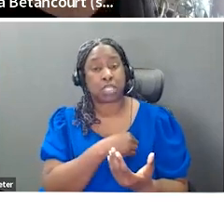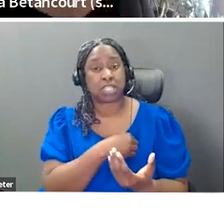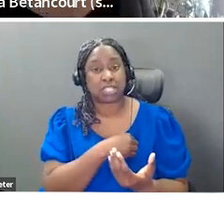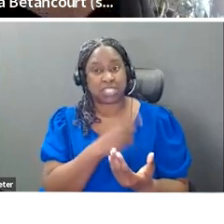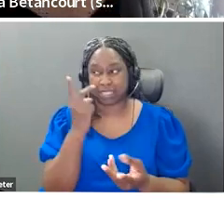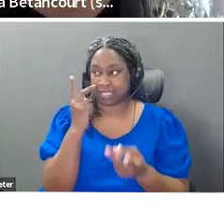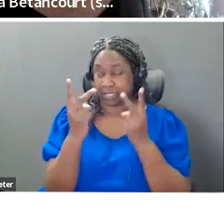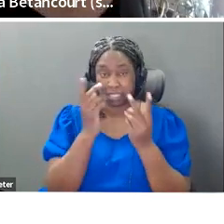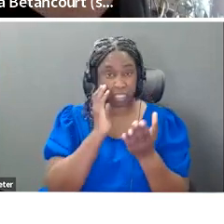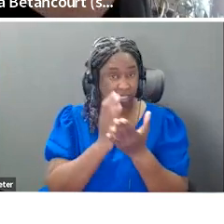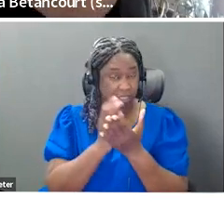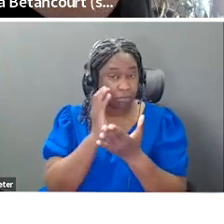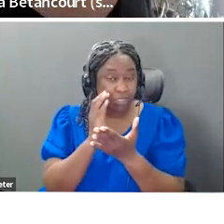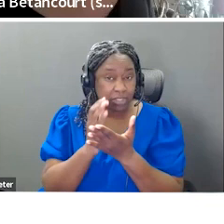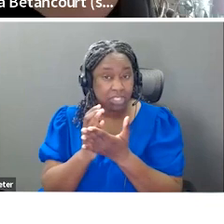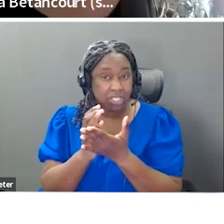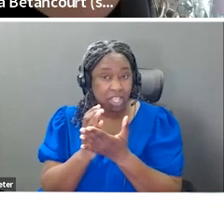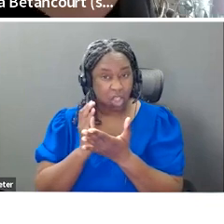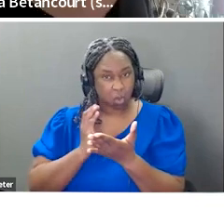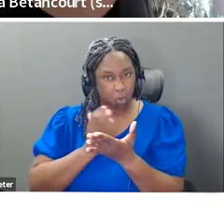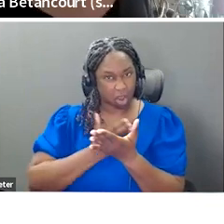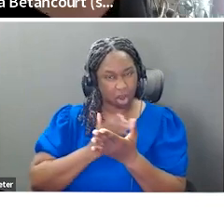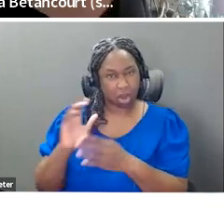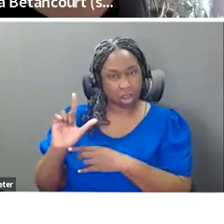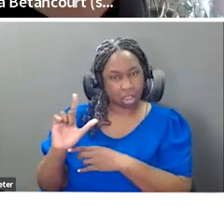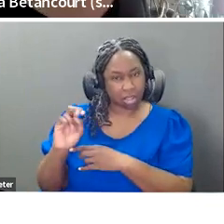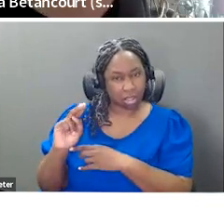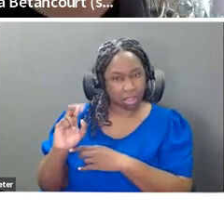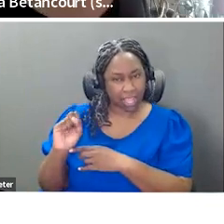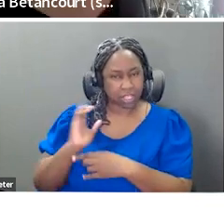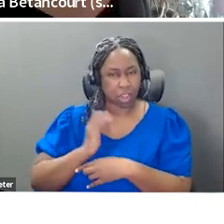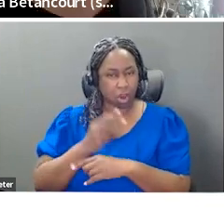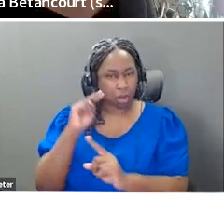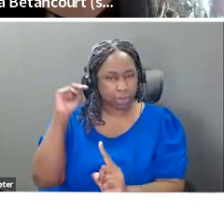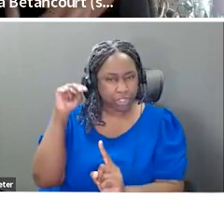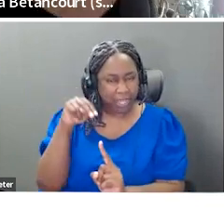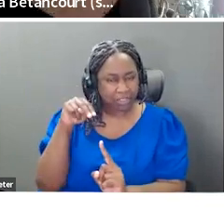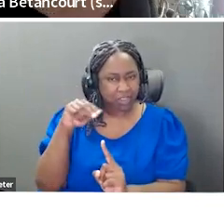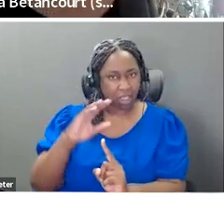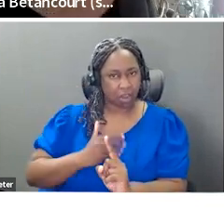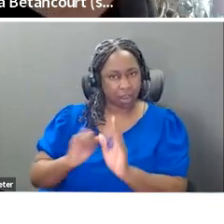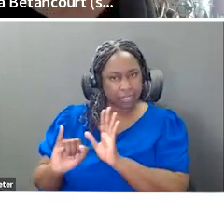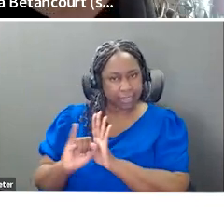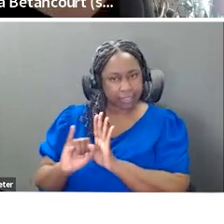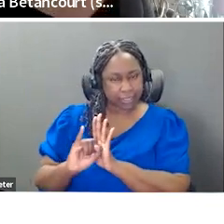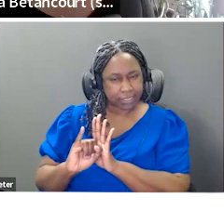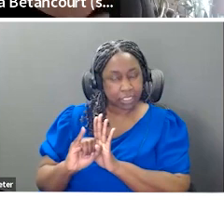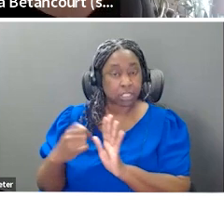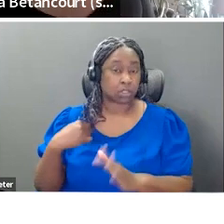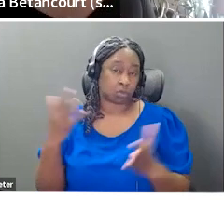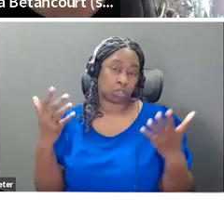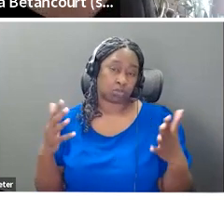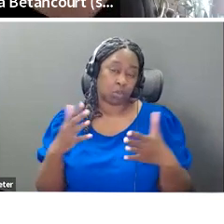these images through our own lens, our own perspectives, and from our own identities. We all have biases, and